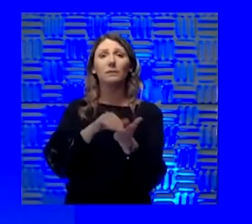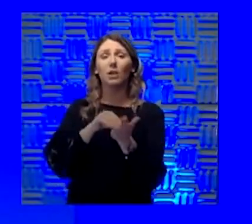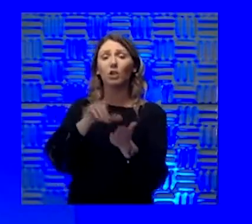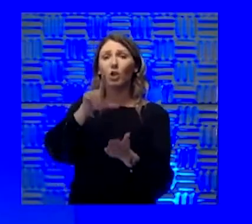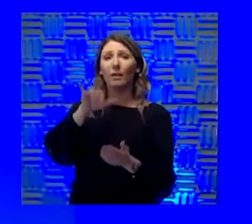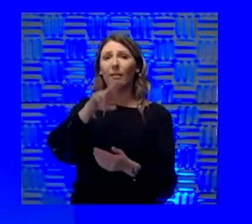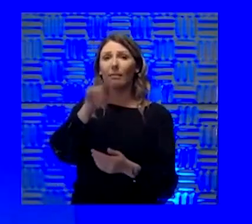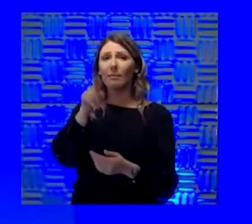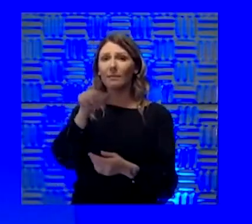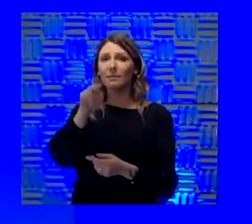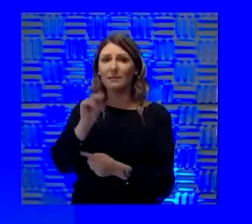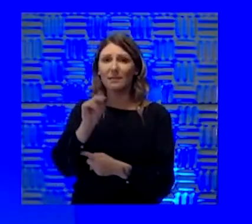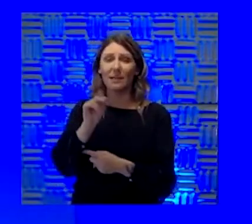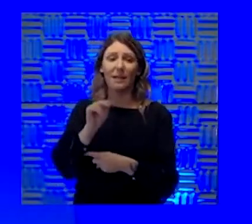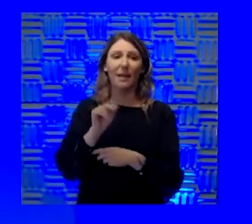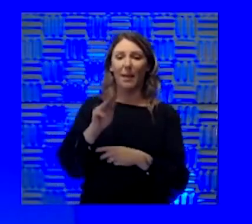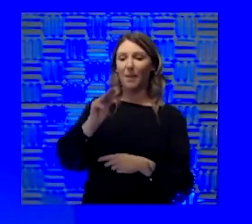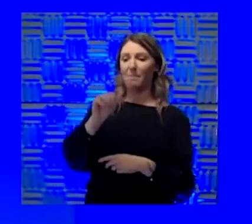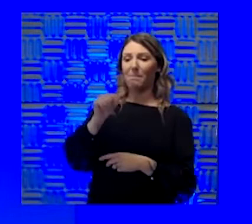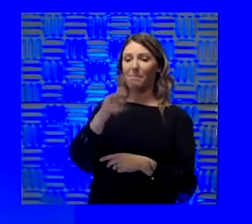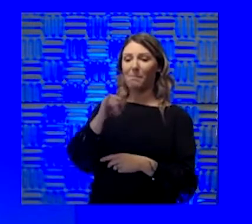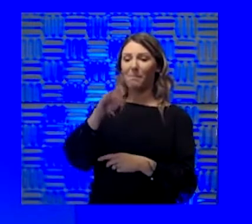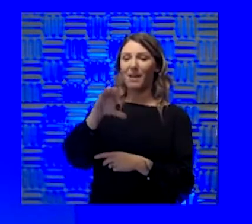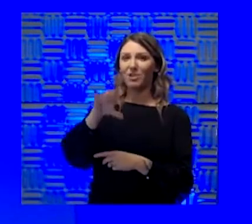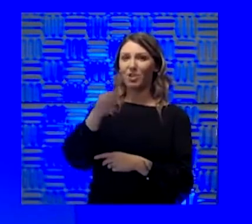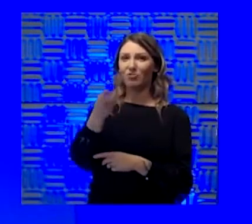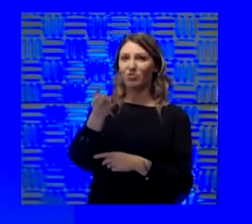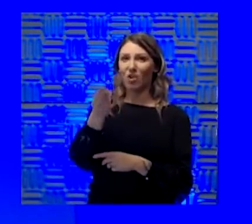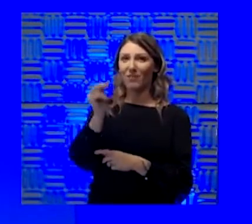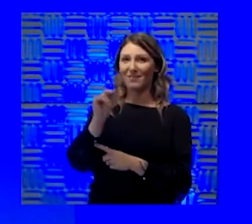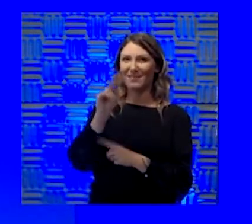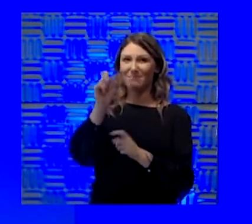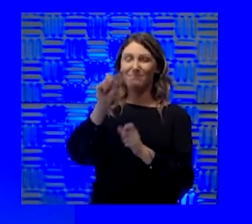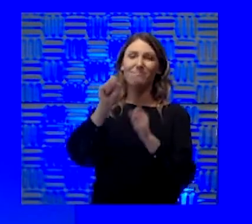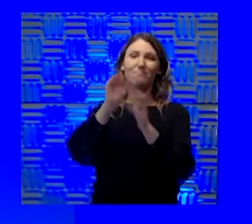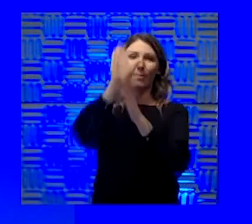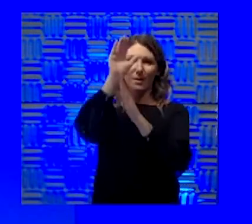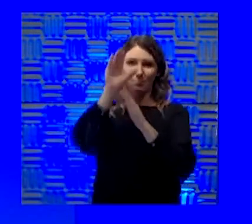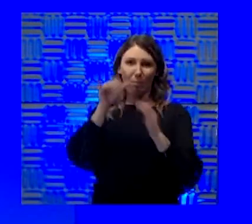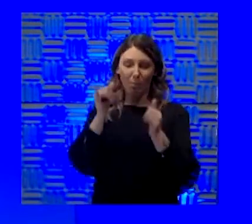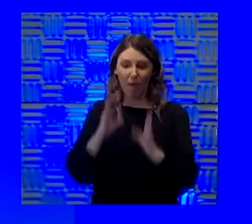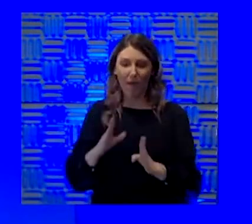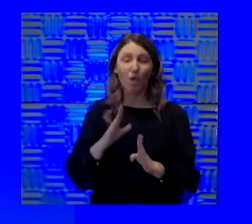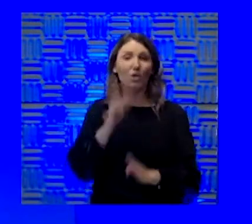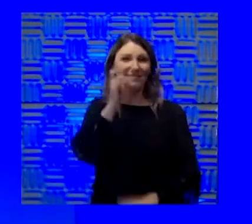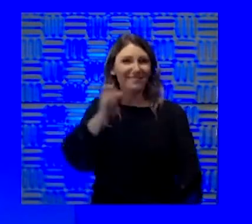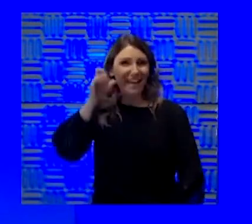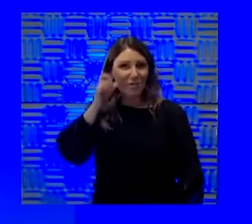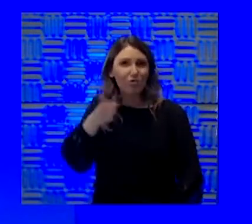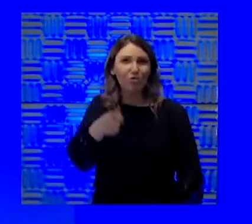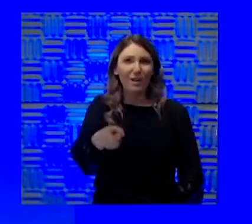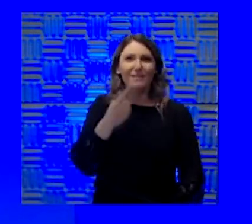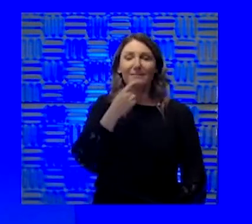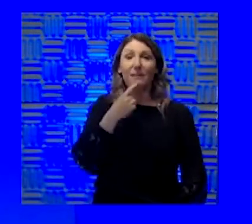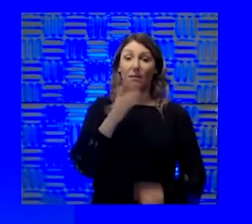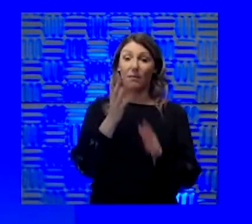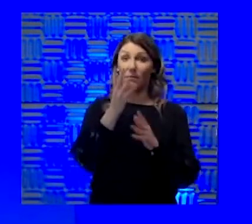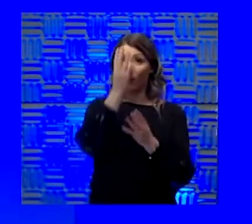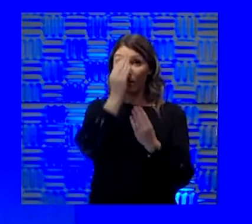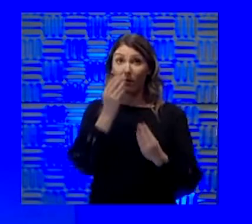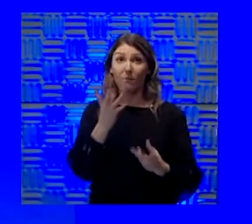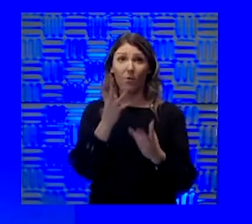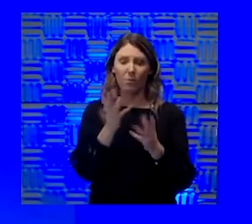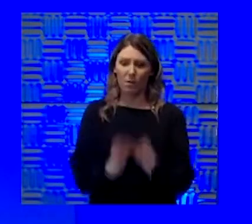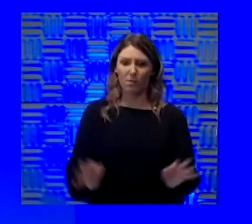yesterday. You know, Magic Johnson was on TV last night, and he was interviewed, and he said the same exact thing. Information matters. You know, this